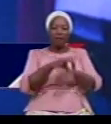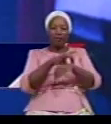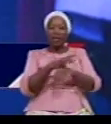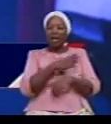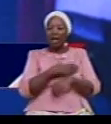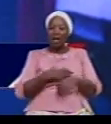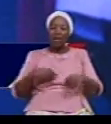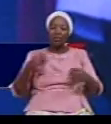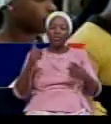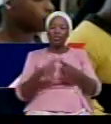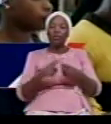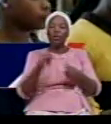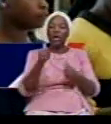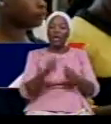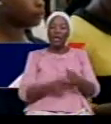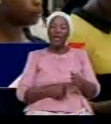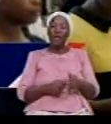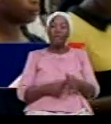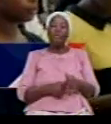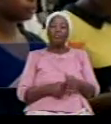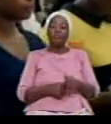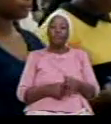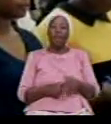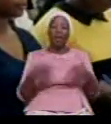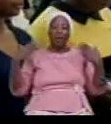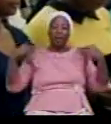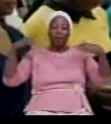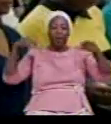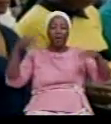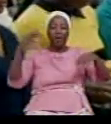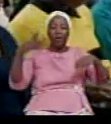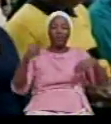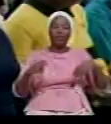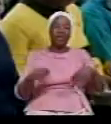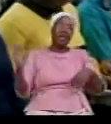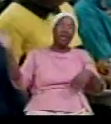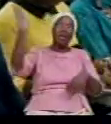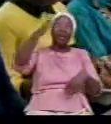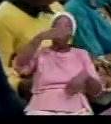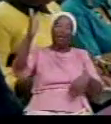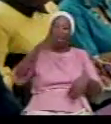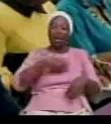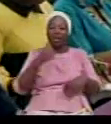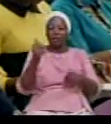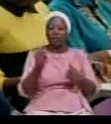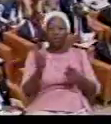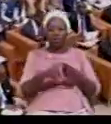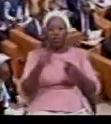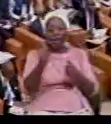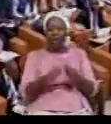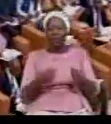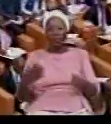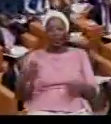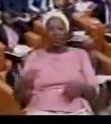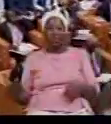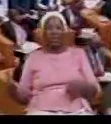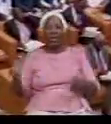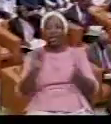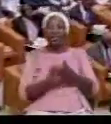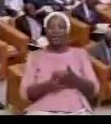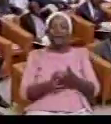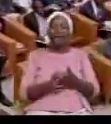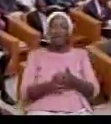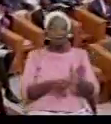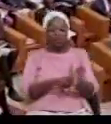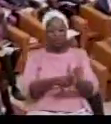to every fowl of the air, and to everything that creepeth